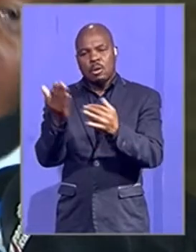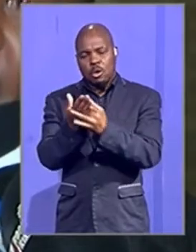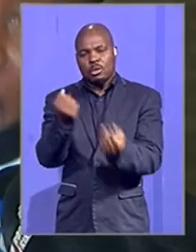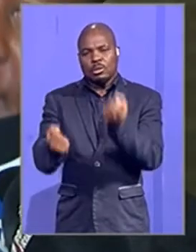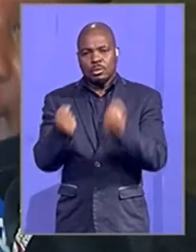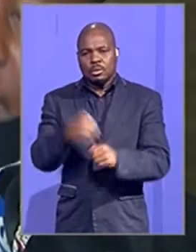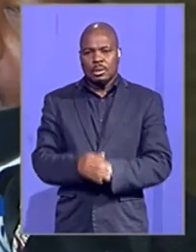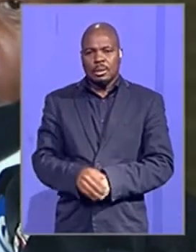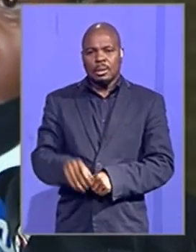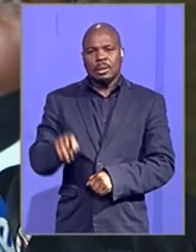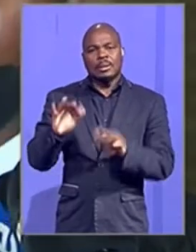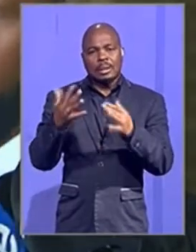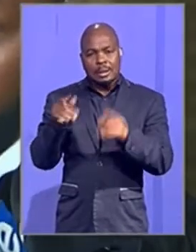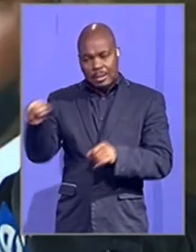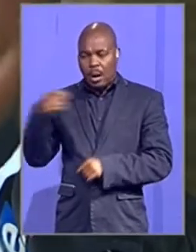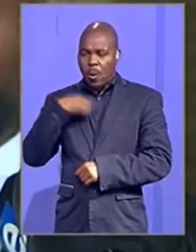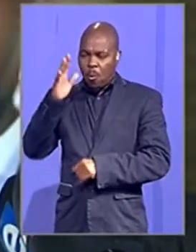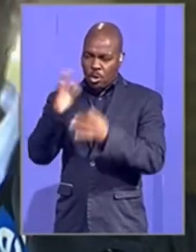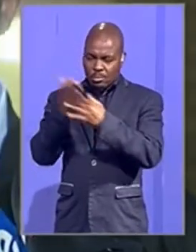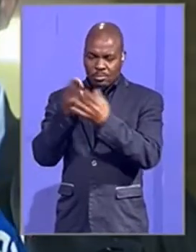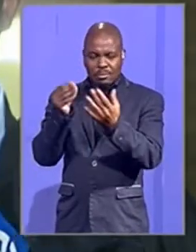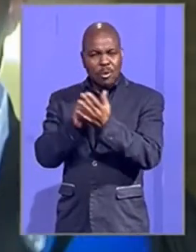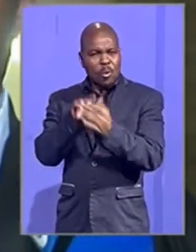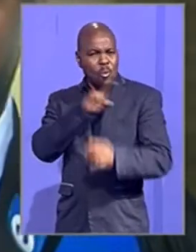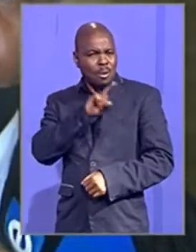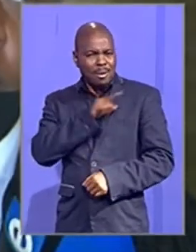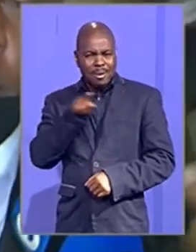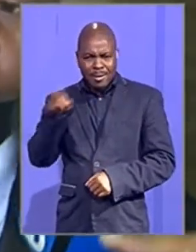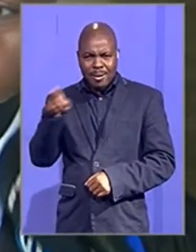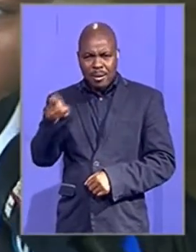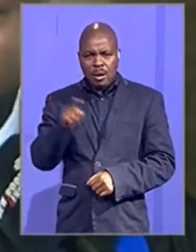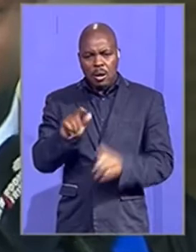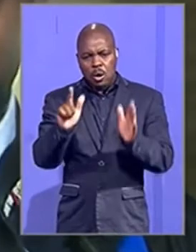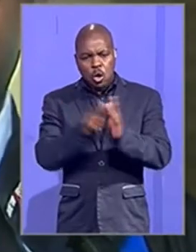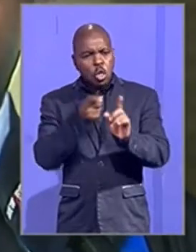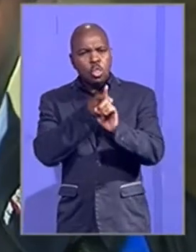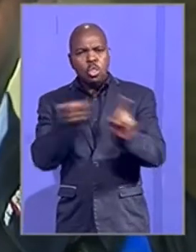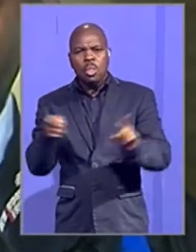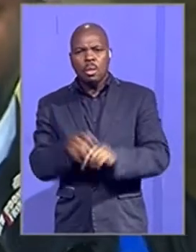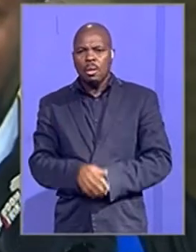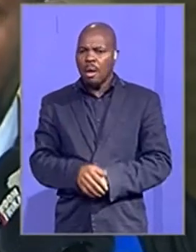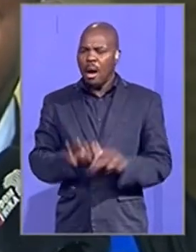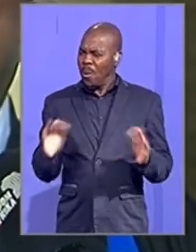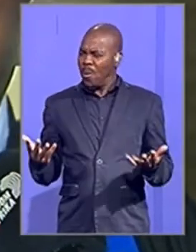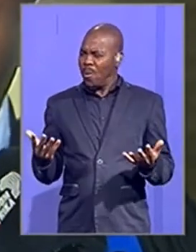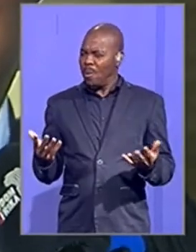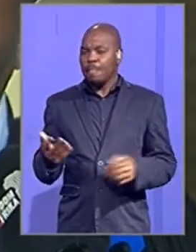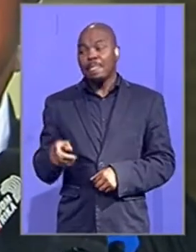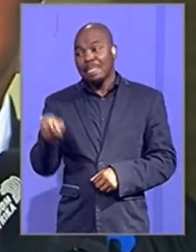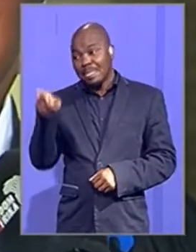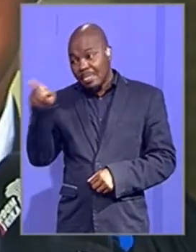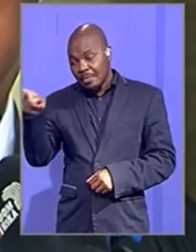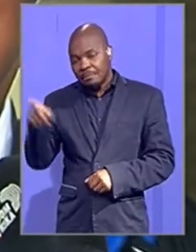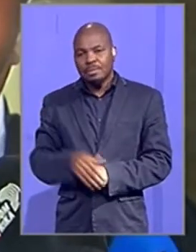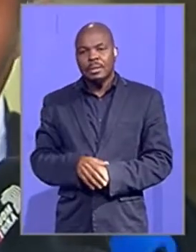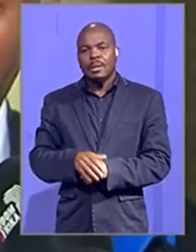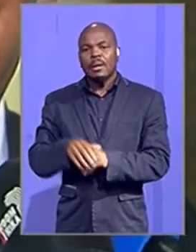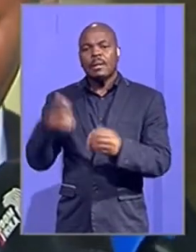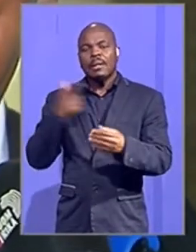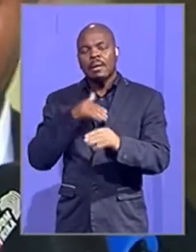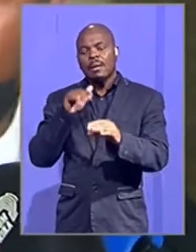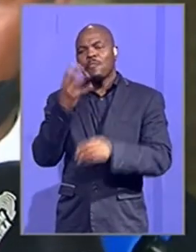charge against 1010. For what? For defeating the ends of justice. In what aspect? What did they do? They added the documentary